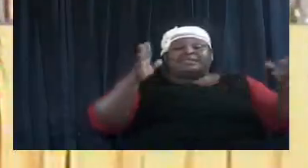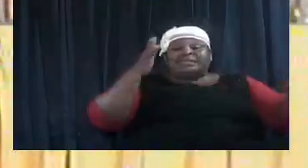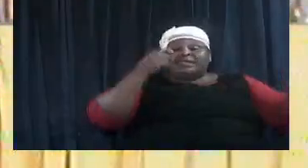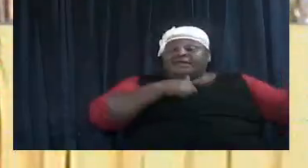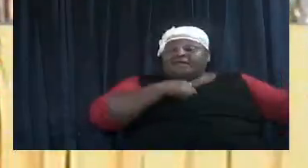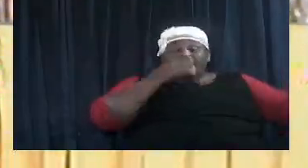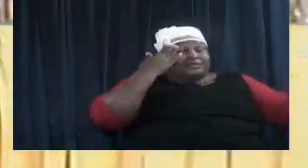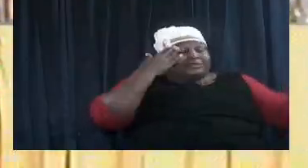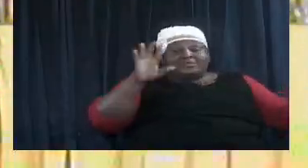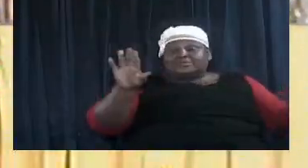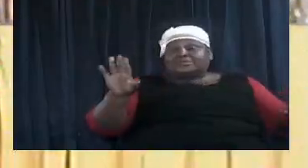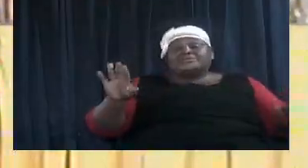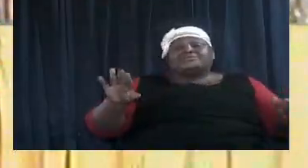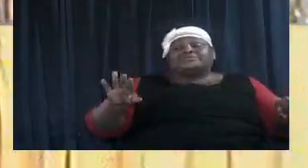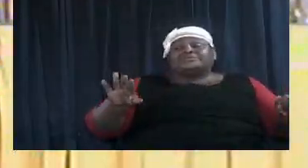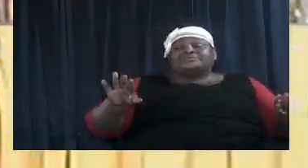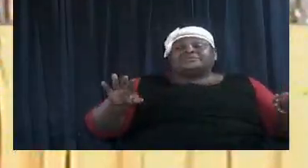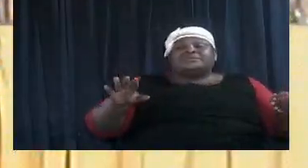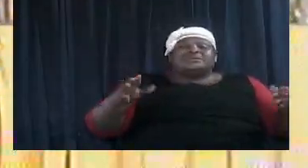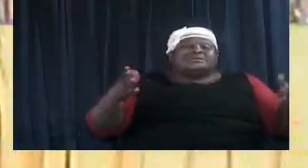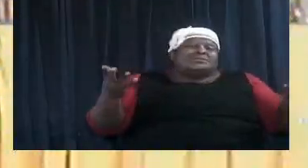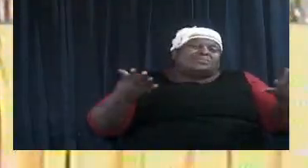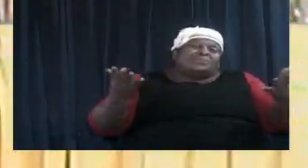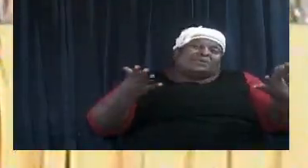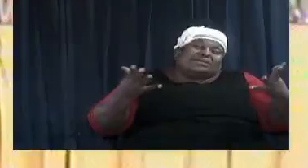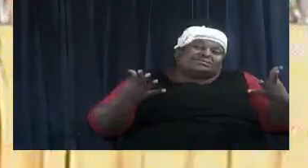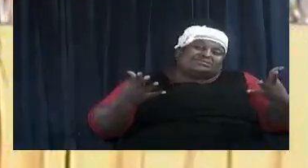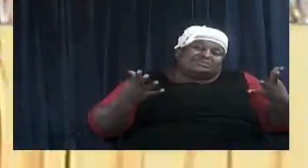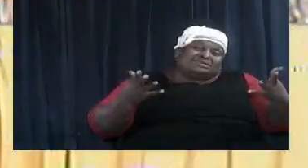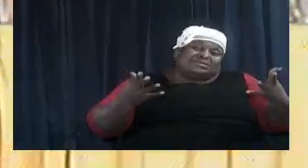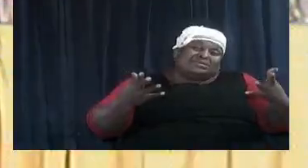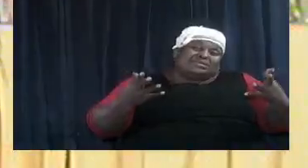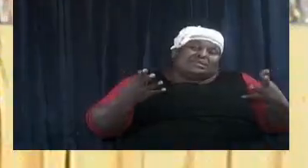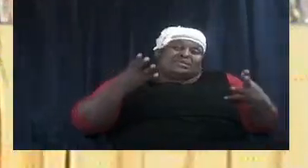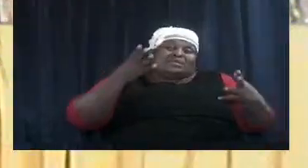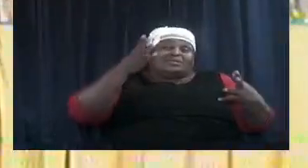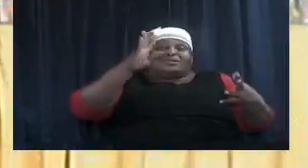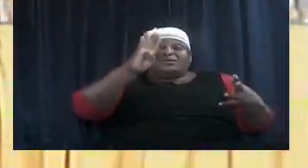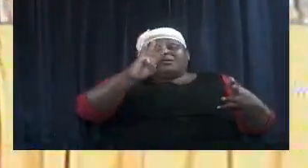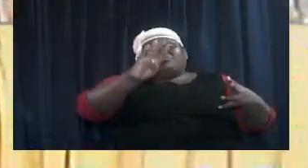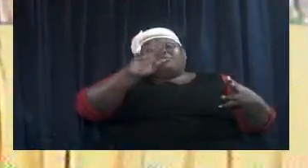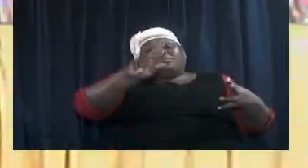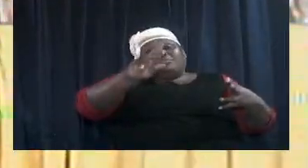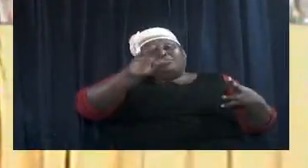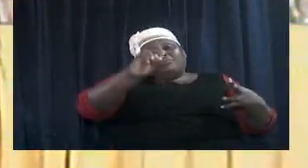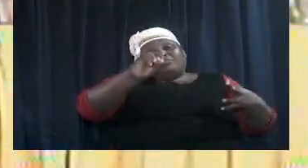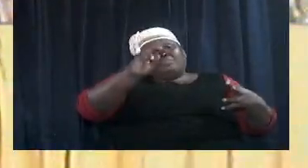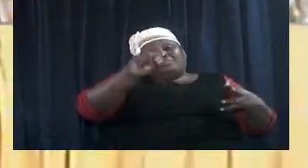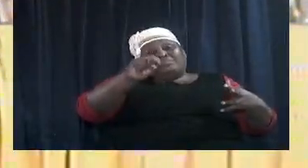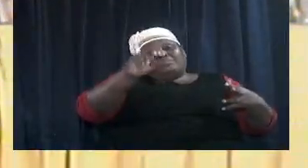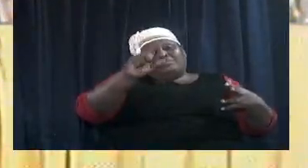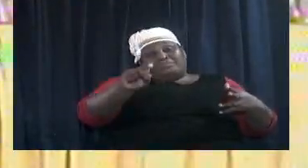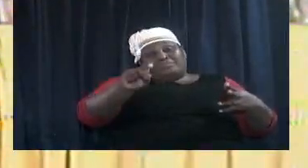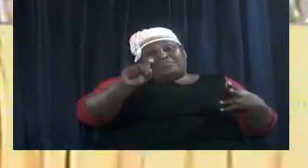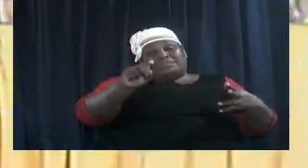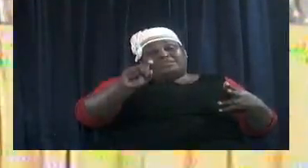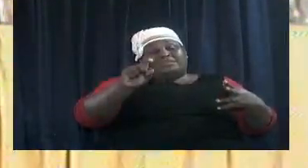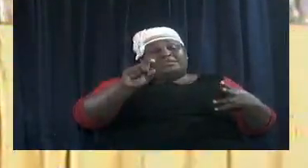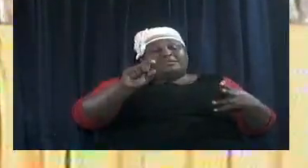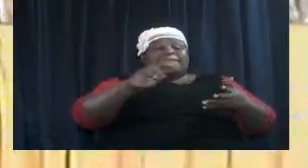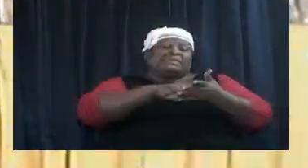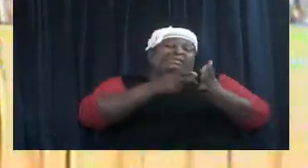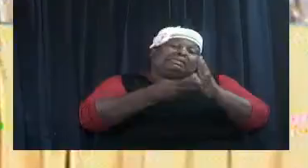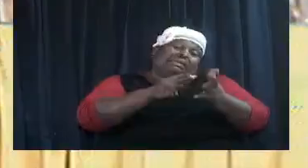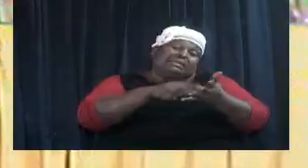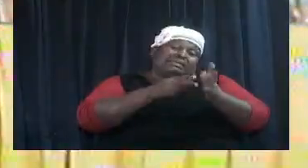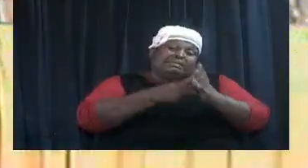I don't know what the bronze stand for, Pastor. Probably you can tell me.